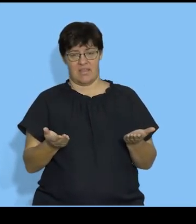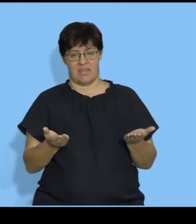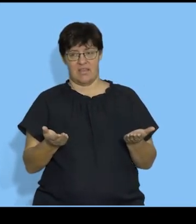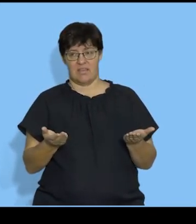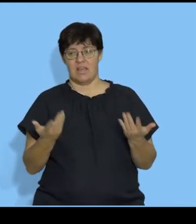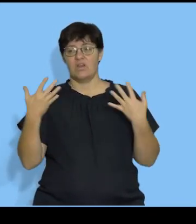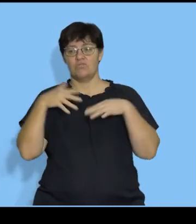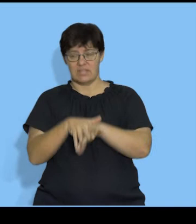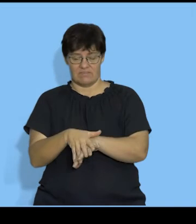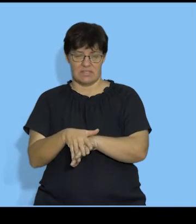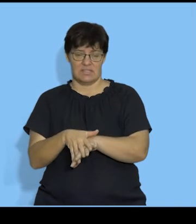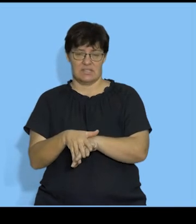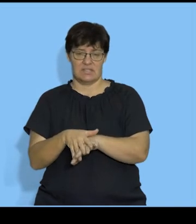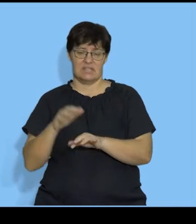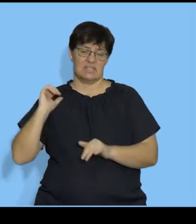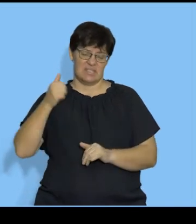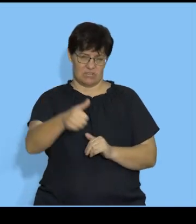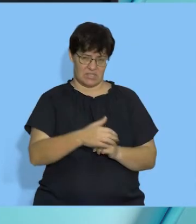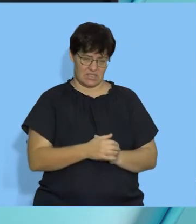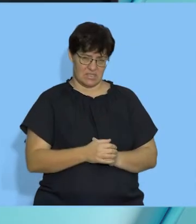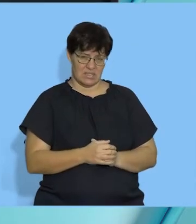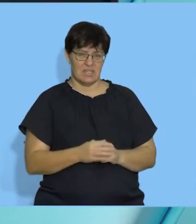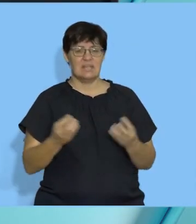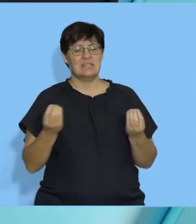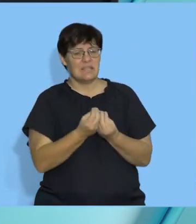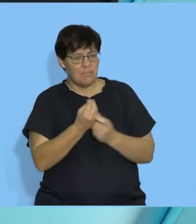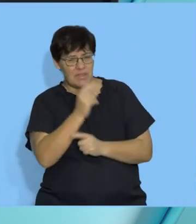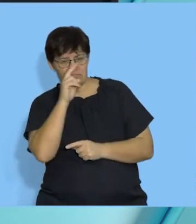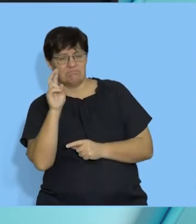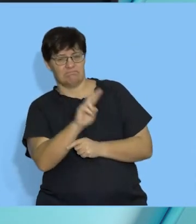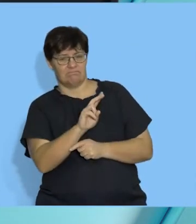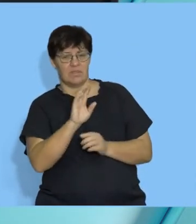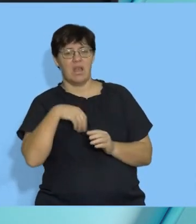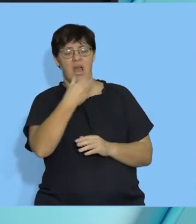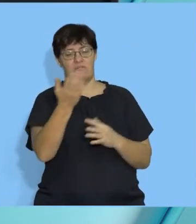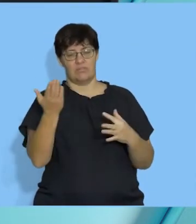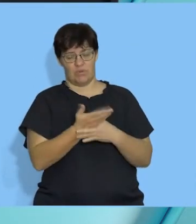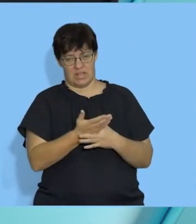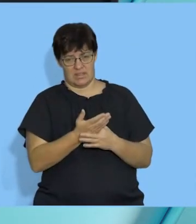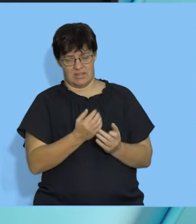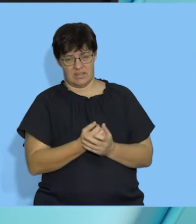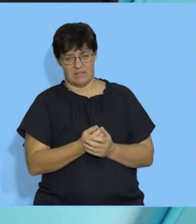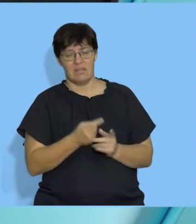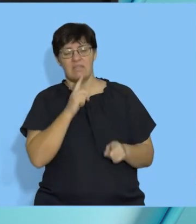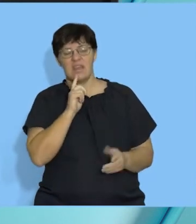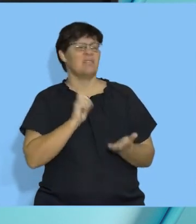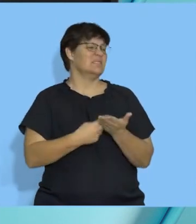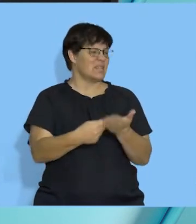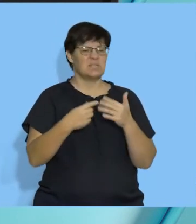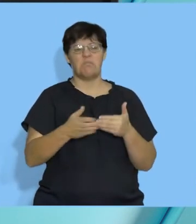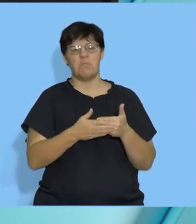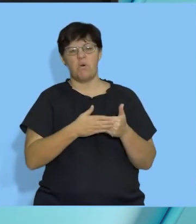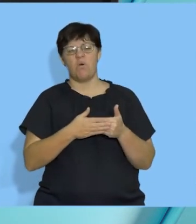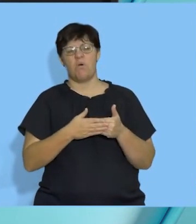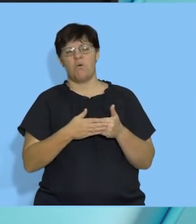is something that I would also want to look at after our short break, and then we'll try and discuss more examples and look at the standard